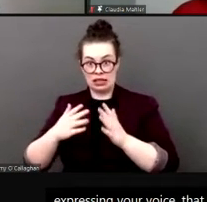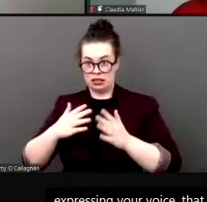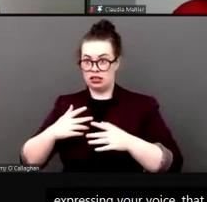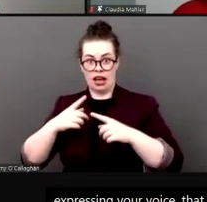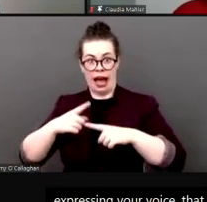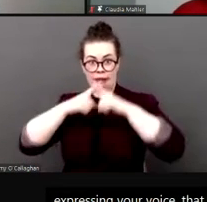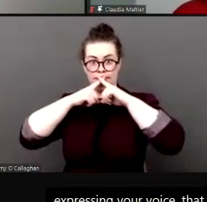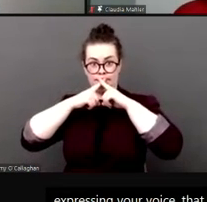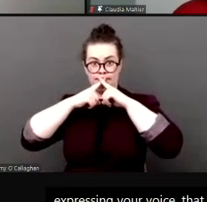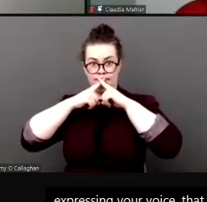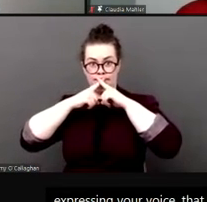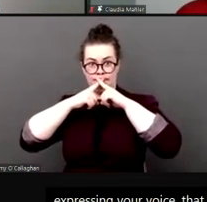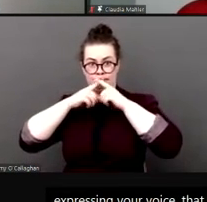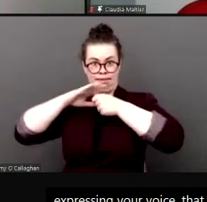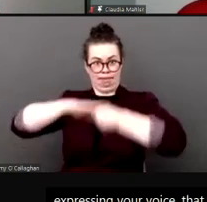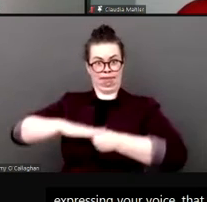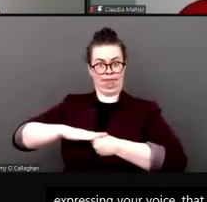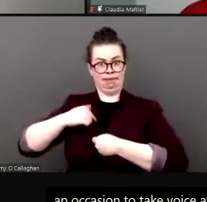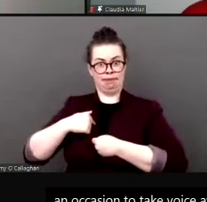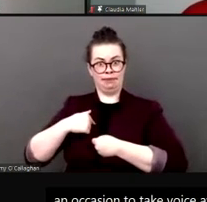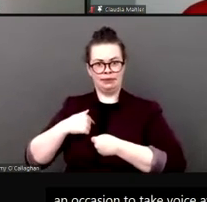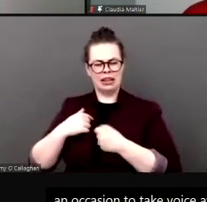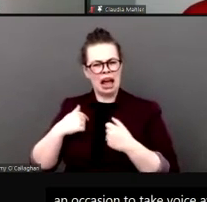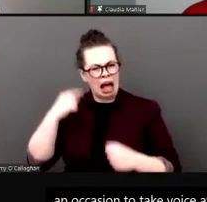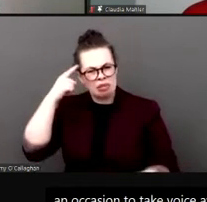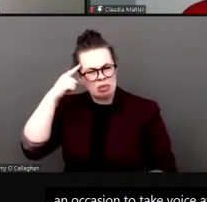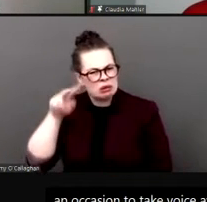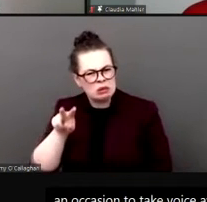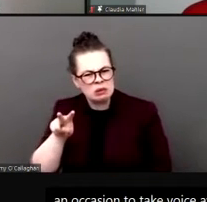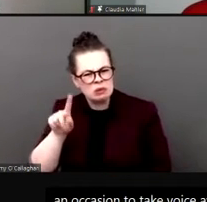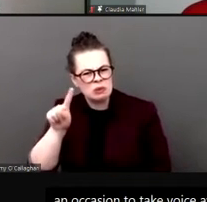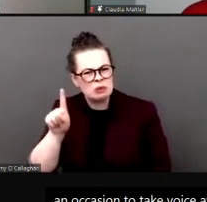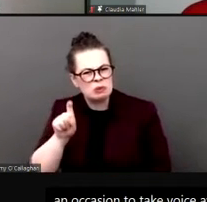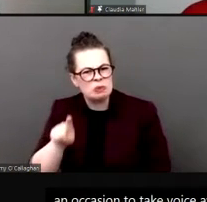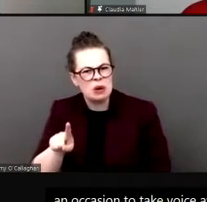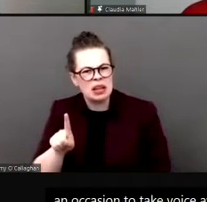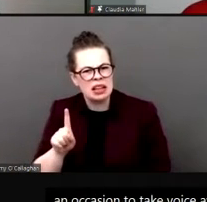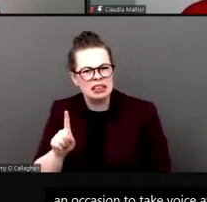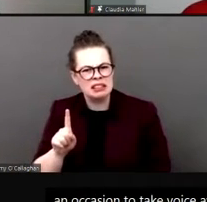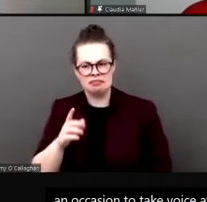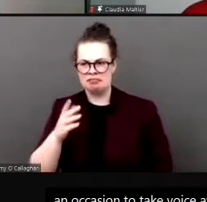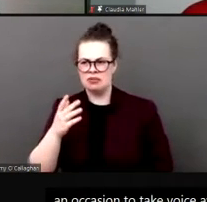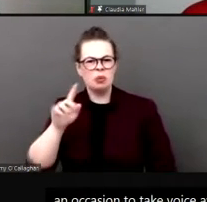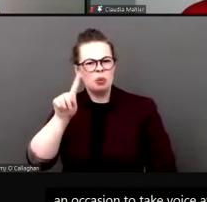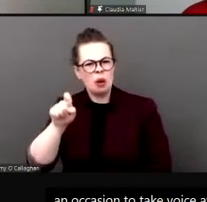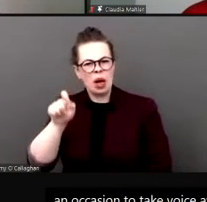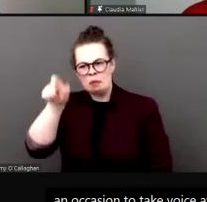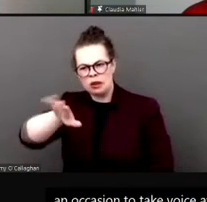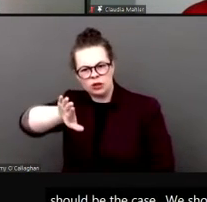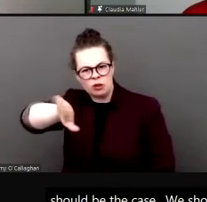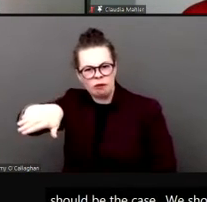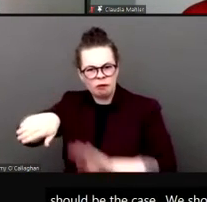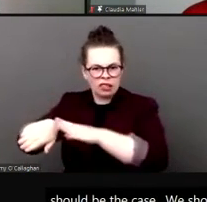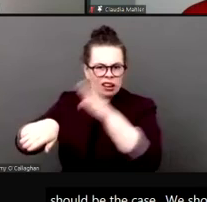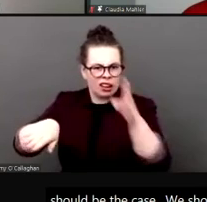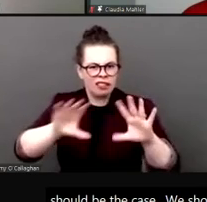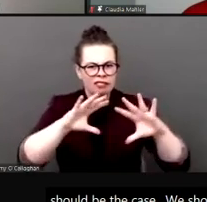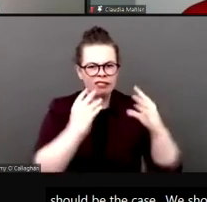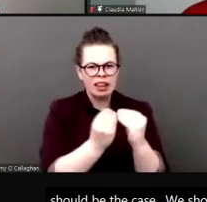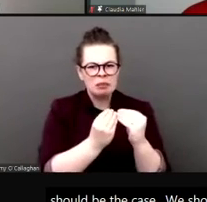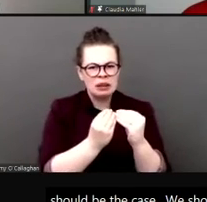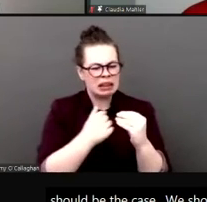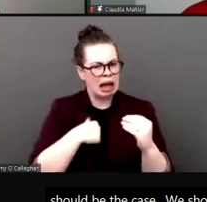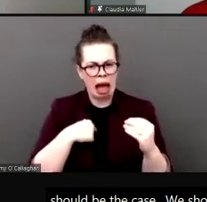the reverse should be the case. We should be inquiring, what do we need to put into place in order to enable you to continue to